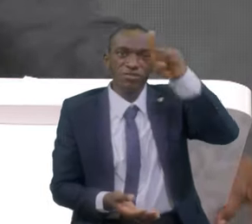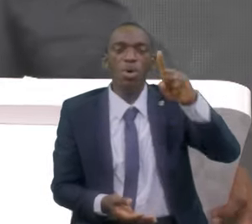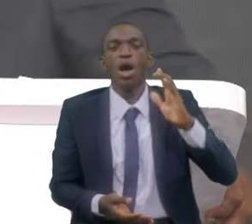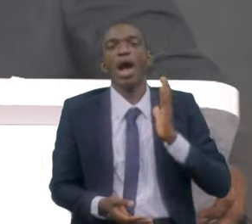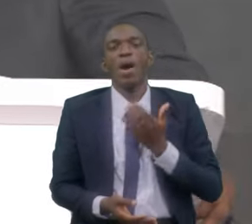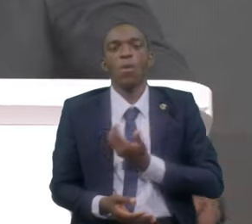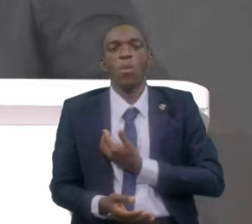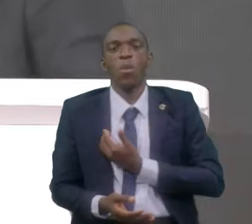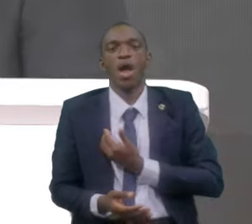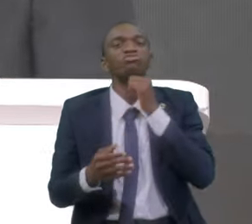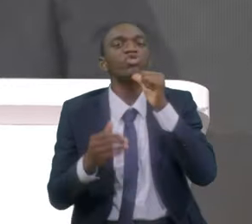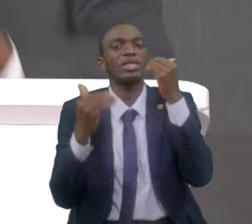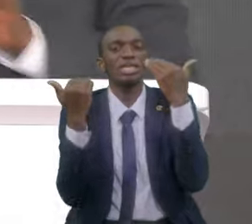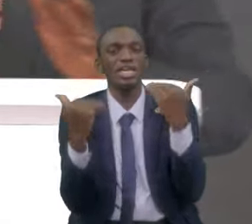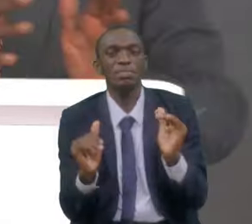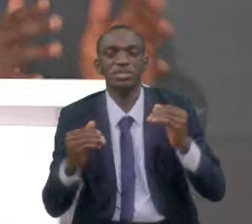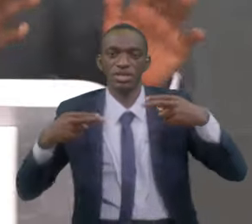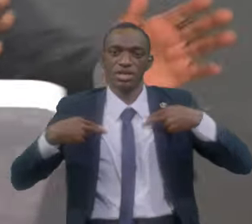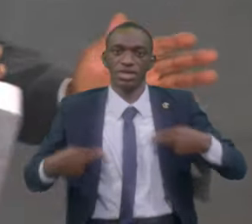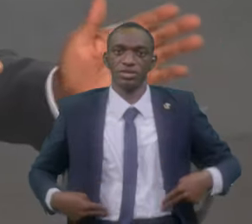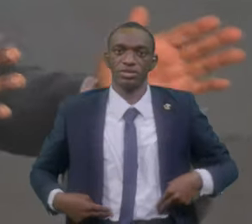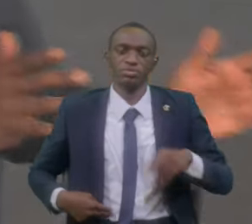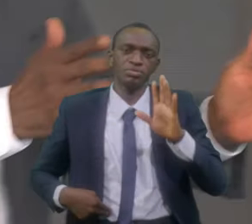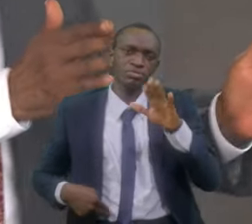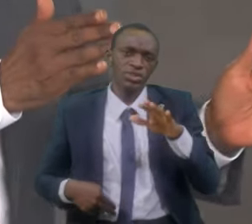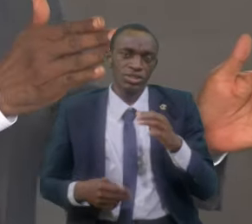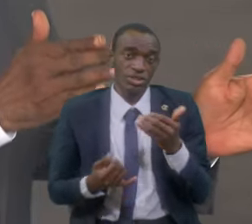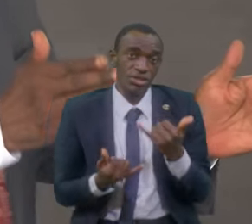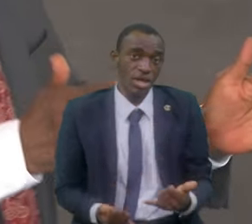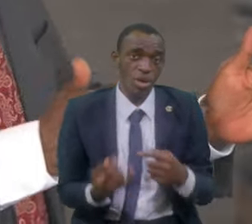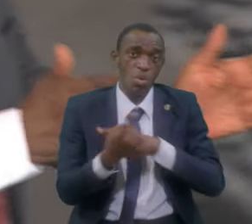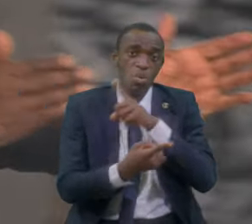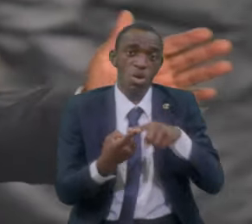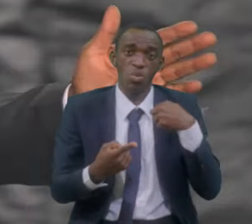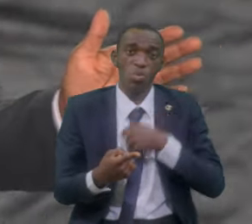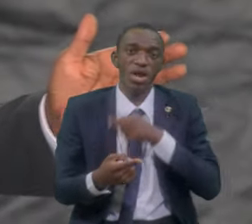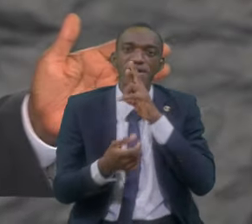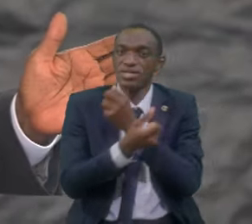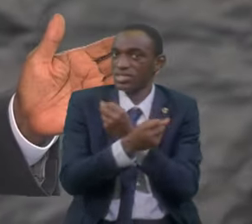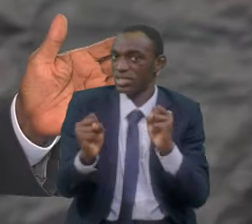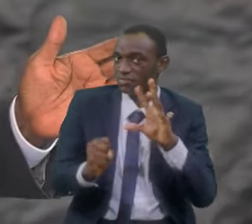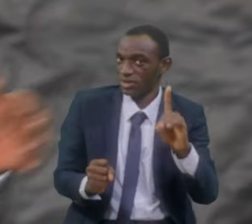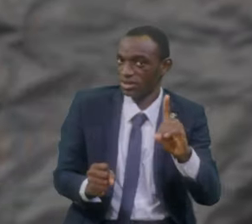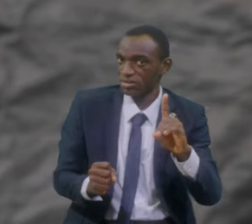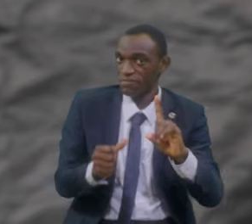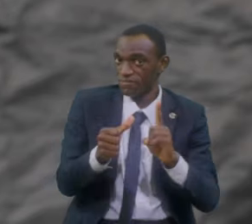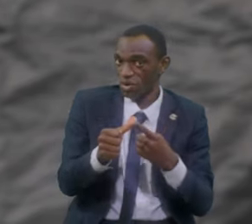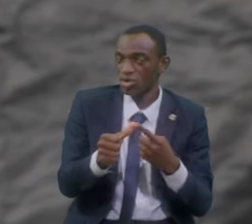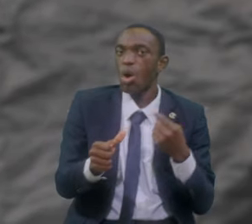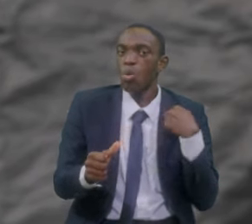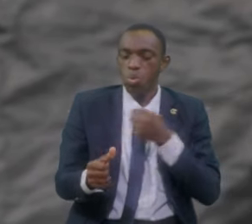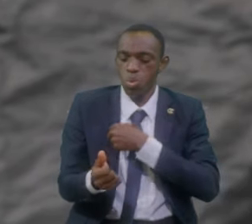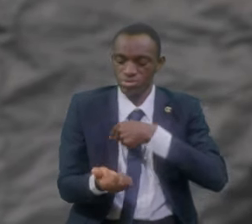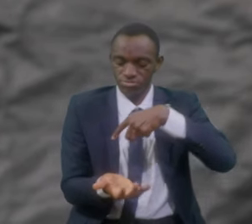The godly stand. Now, when we're saved, we have a stand.